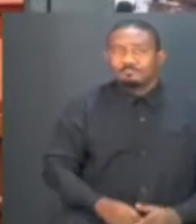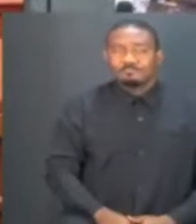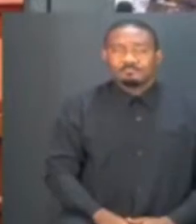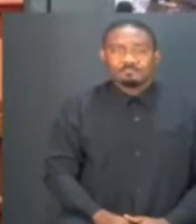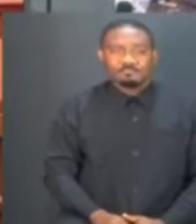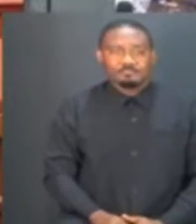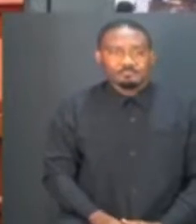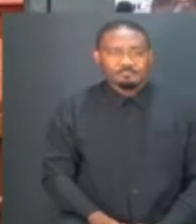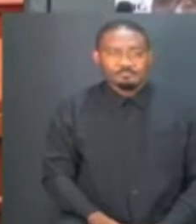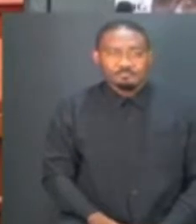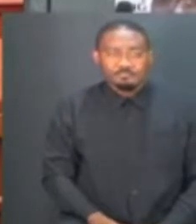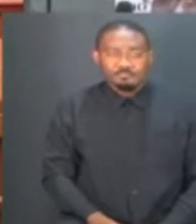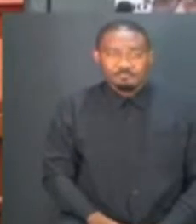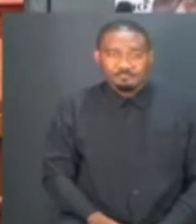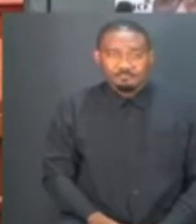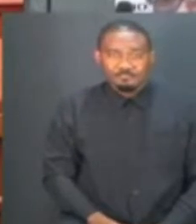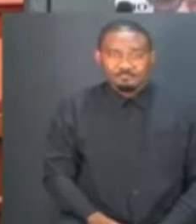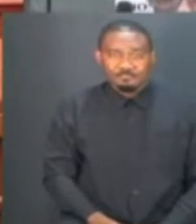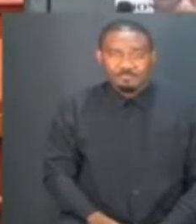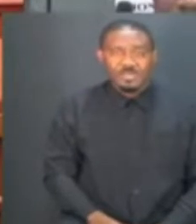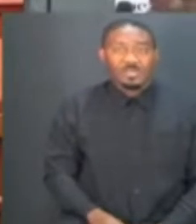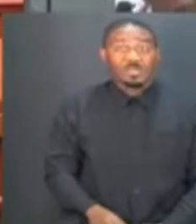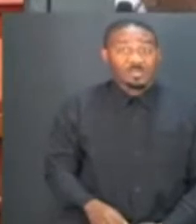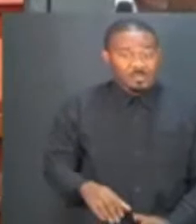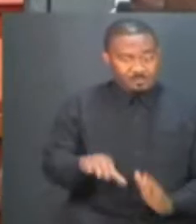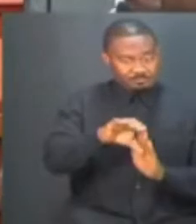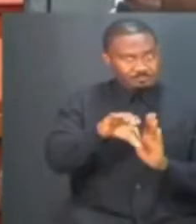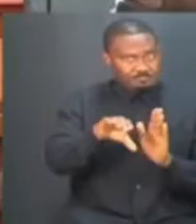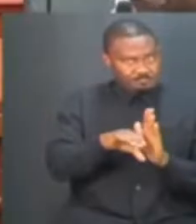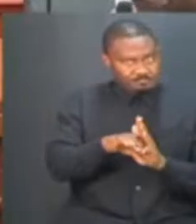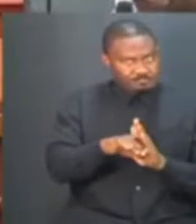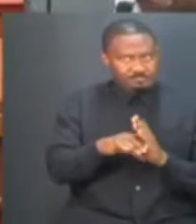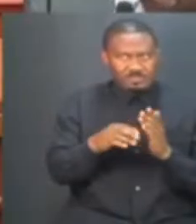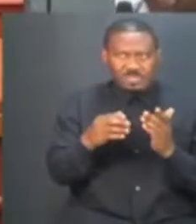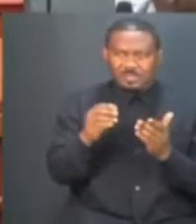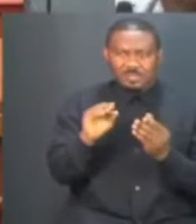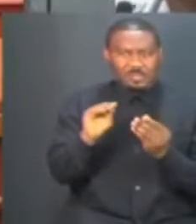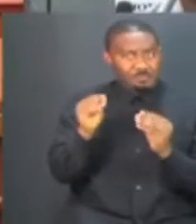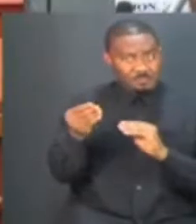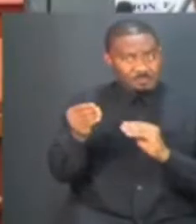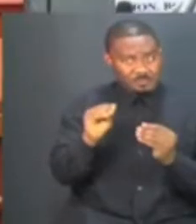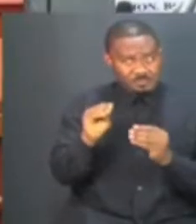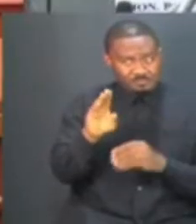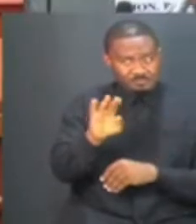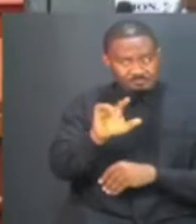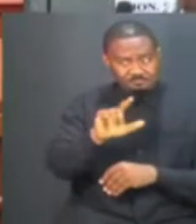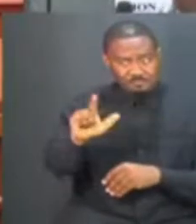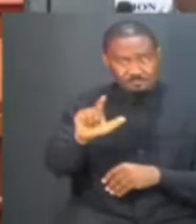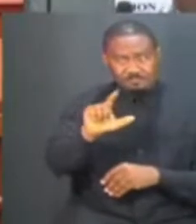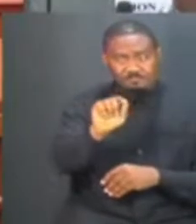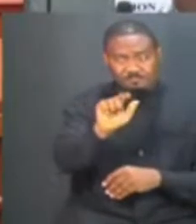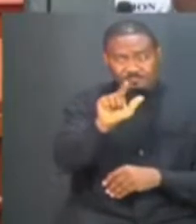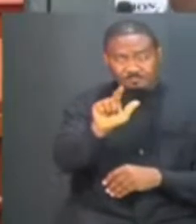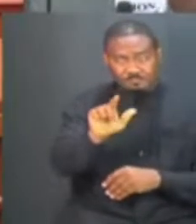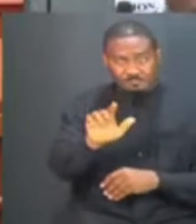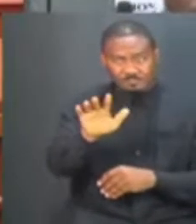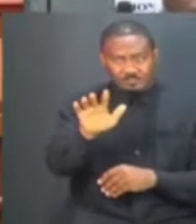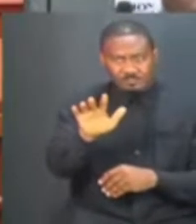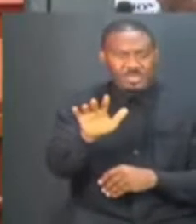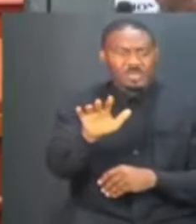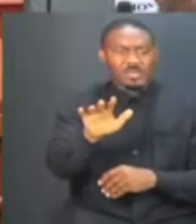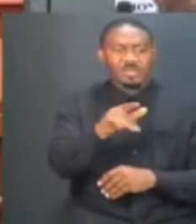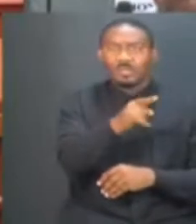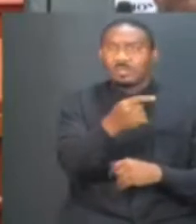as the Constitution of the Republic of Ghana Amendment Bill 2025, and the sponsor later requested the addition of 3 honorable